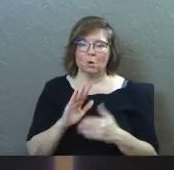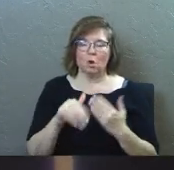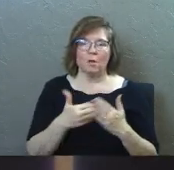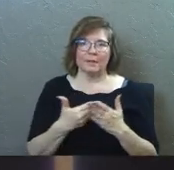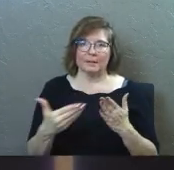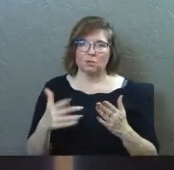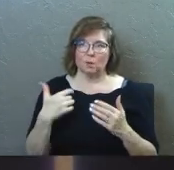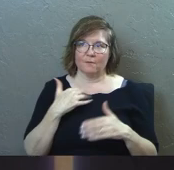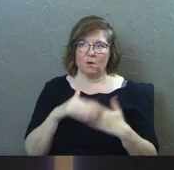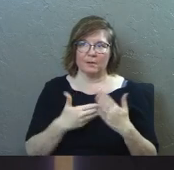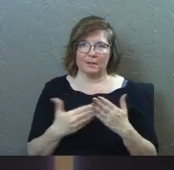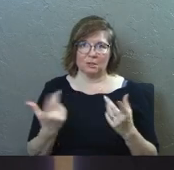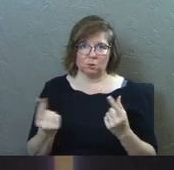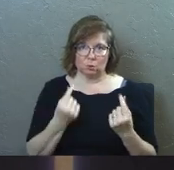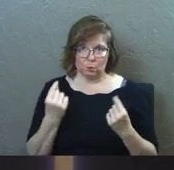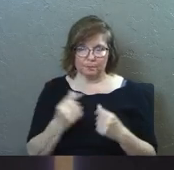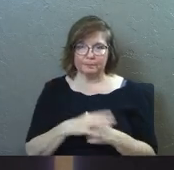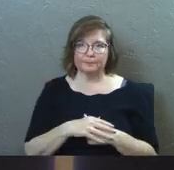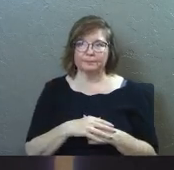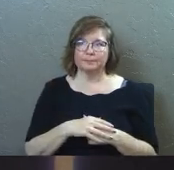All the things. You got all the things to do.